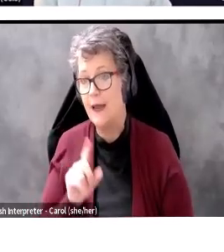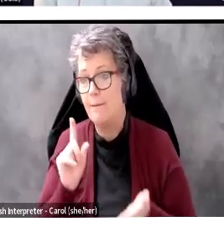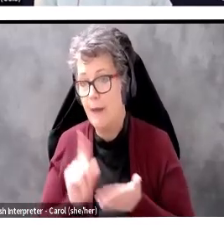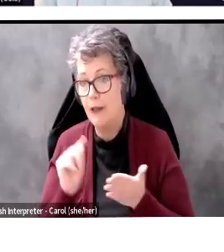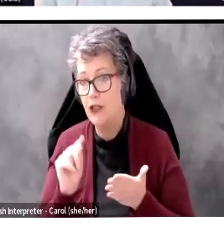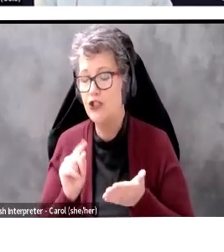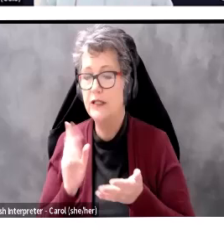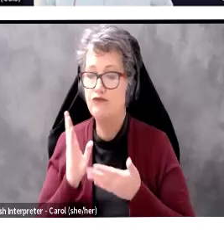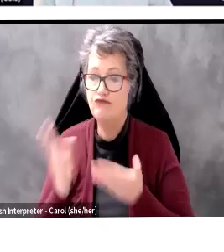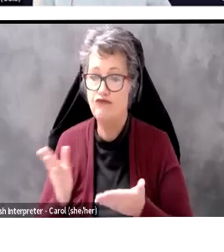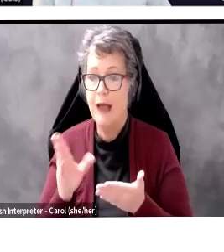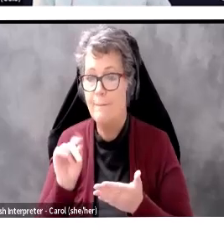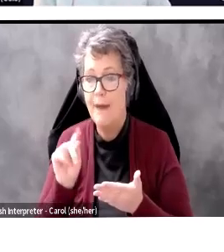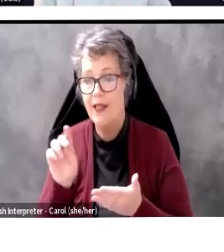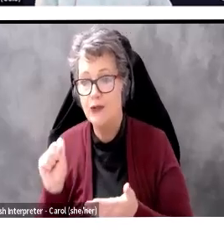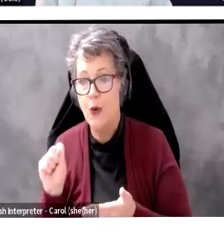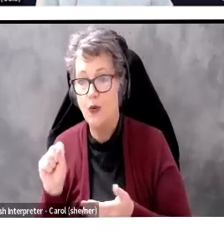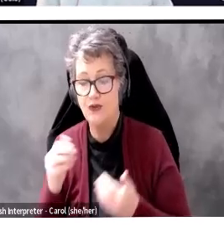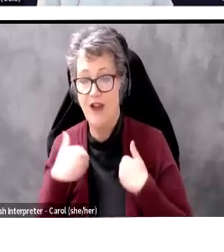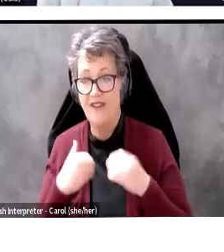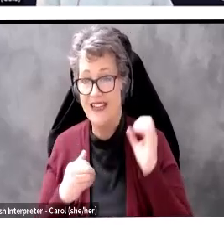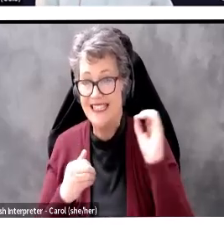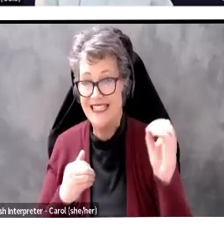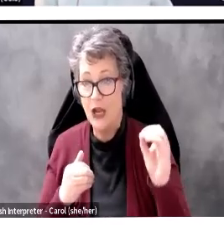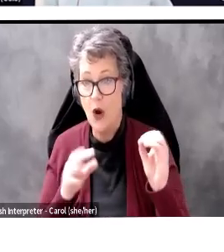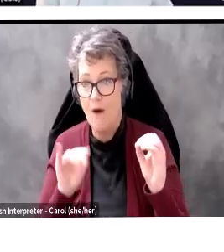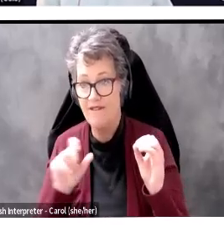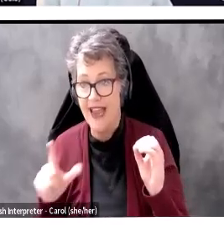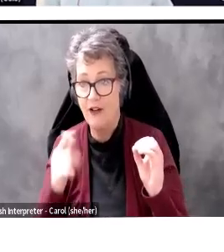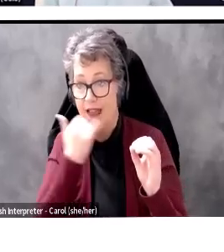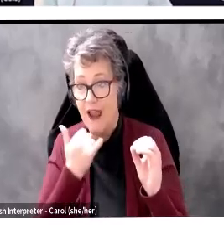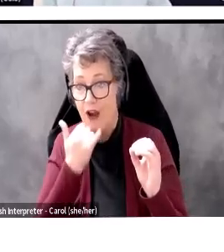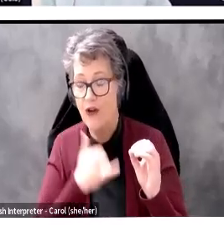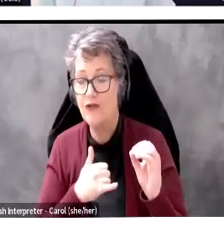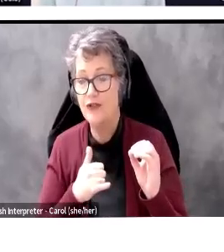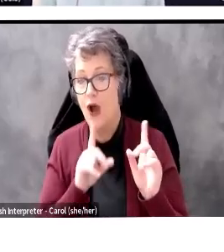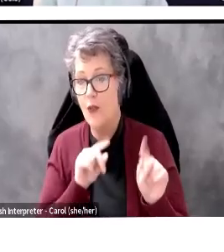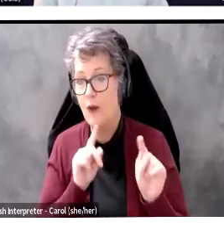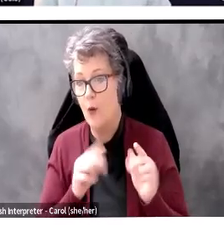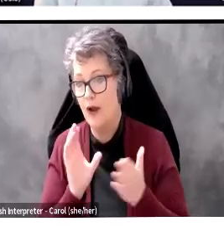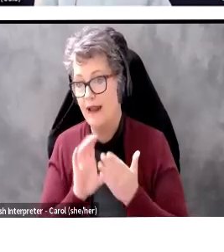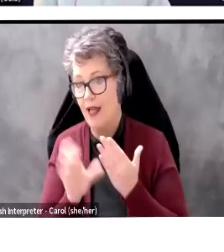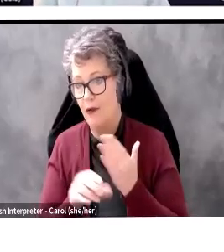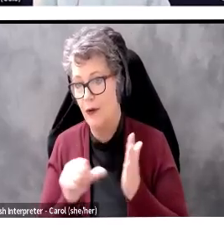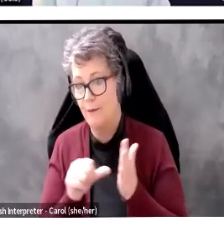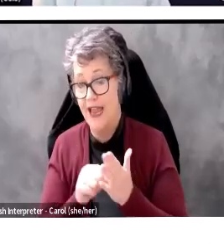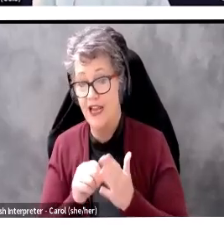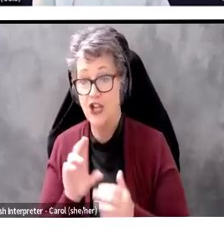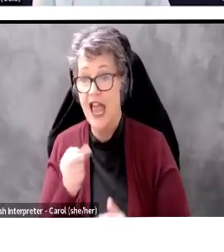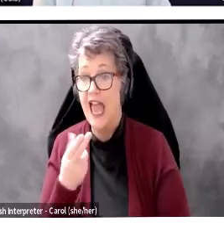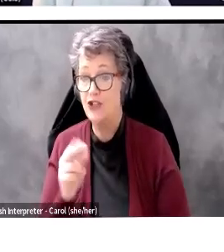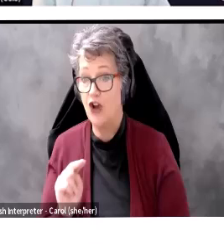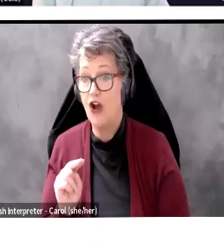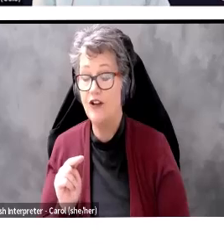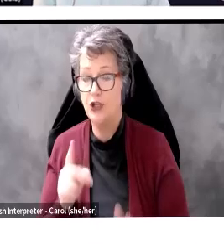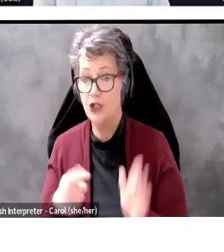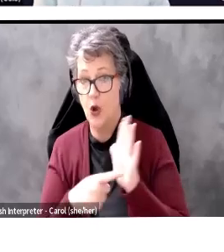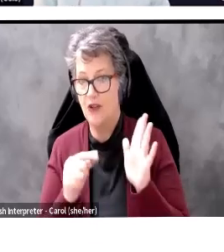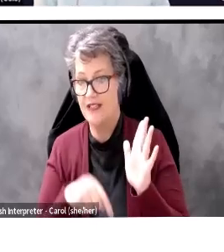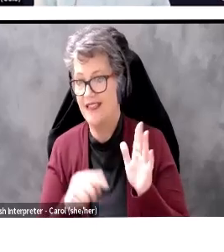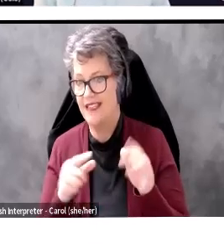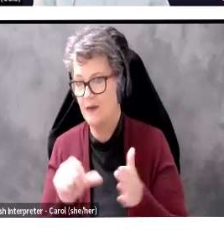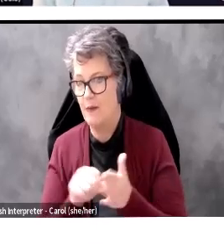publishes recommended milestones for having 0 fatal errors on the CALPADS reporting calendar page. And Sean did show us